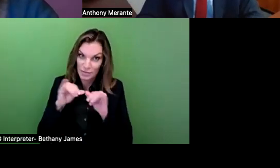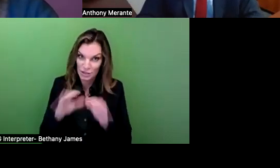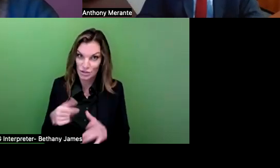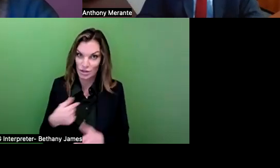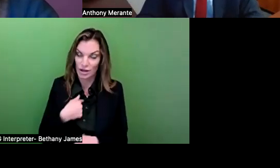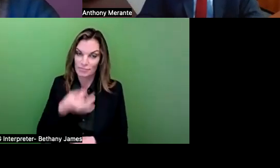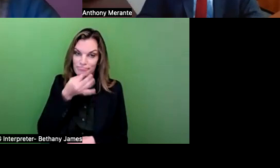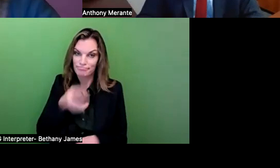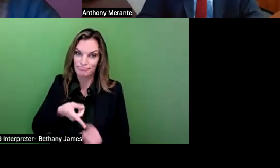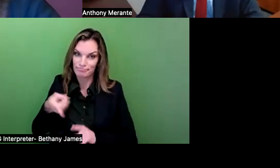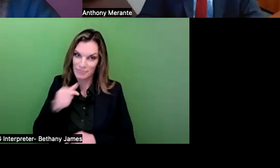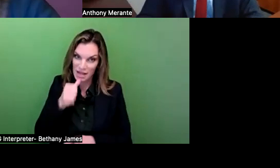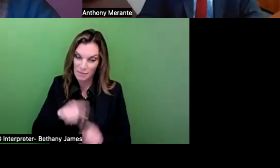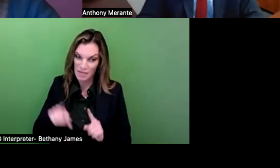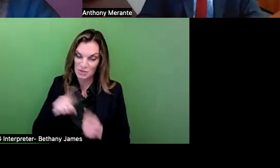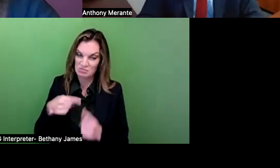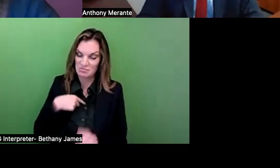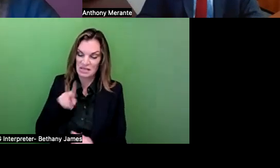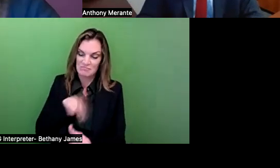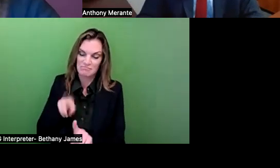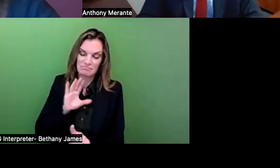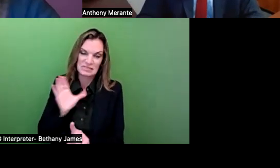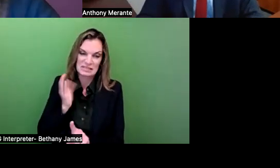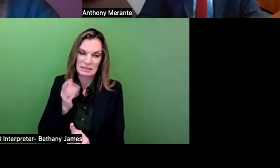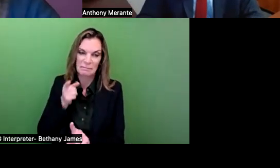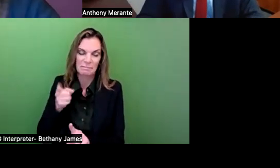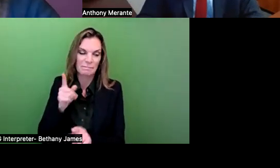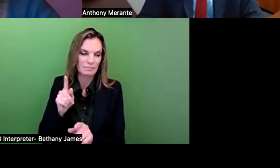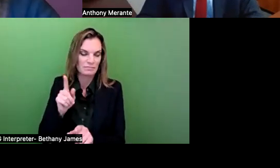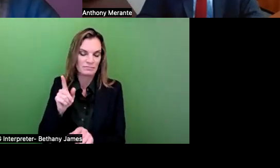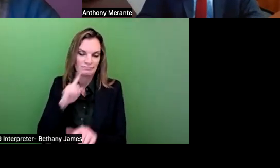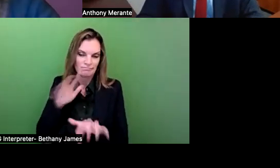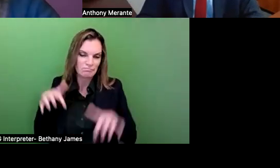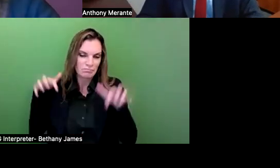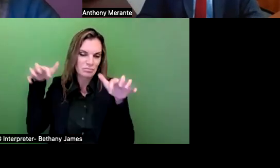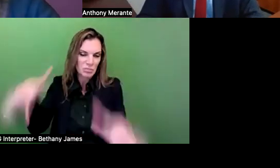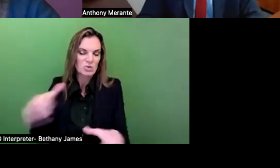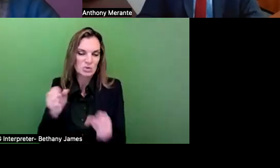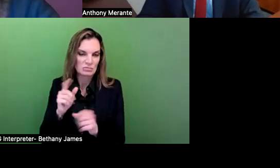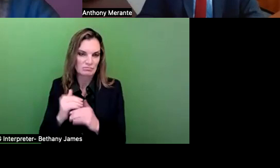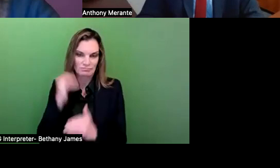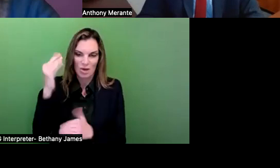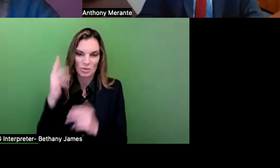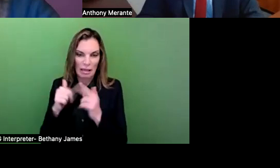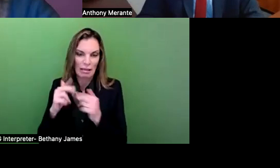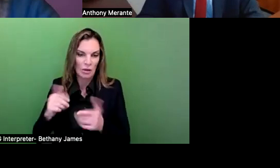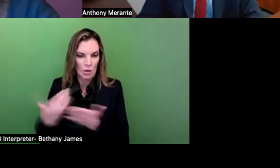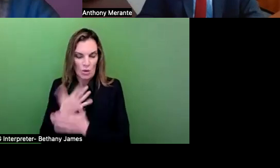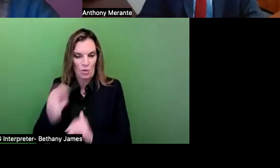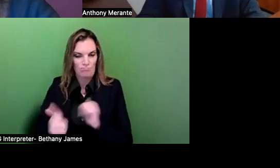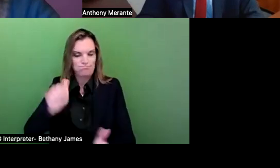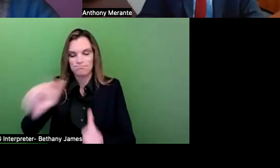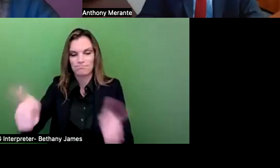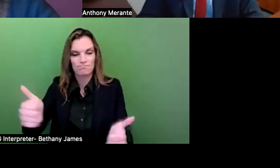that it's because of the overdevelopment. I do believe it's overdevelopment, but we need to take a look at